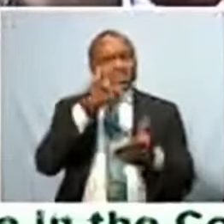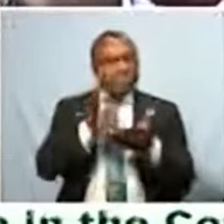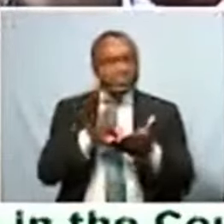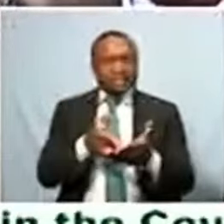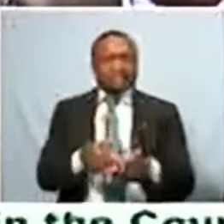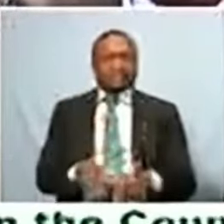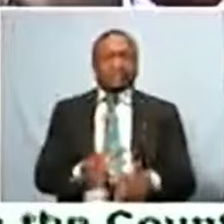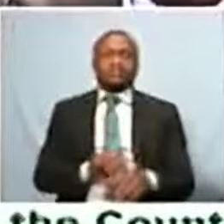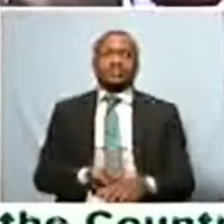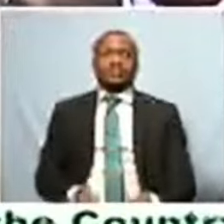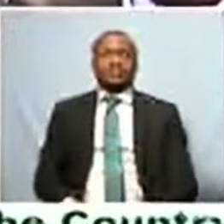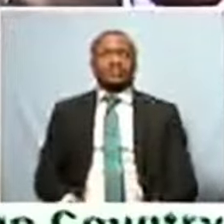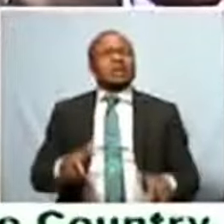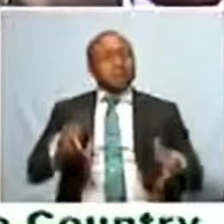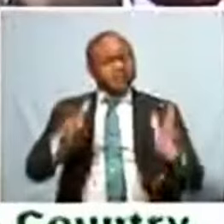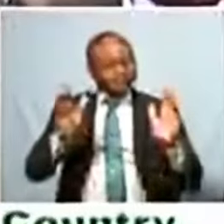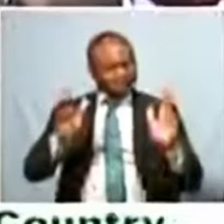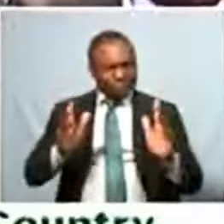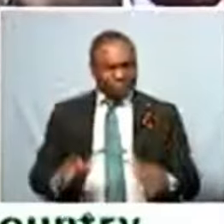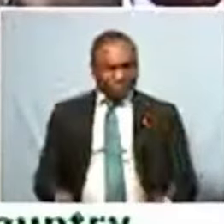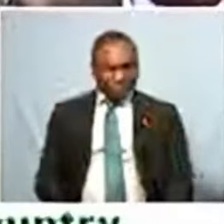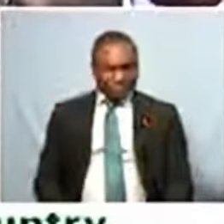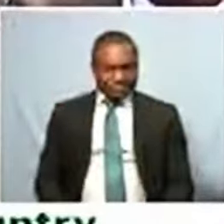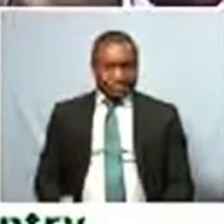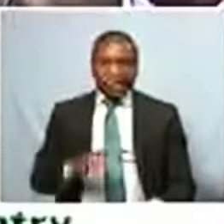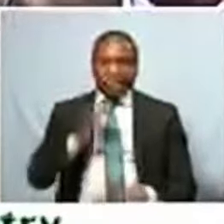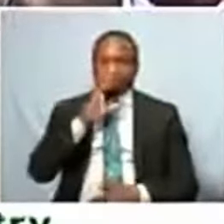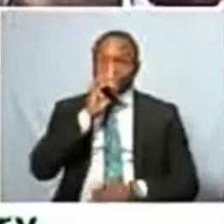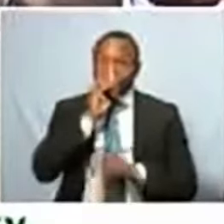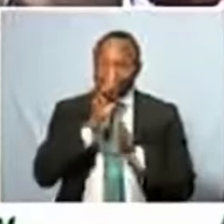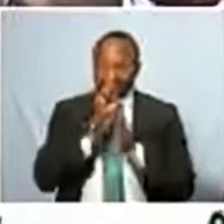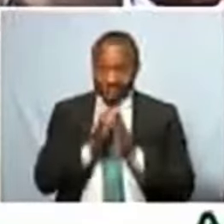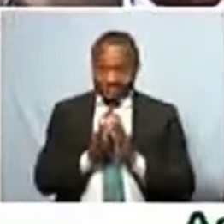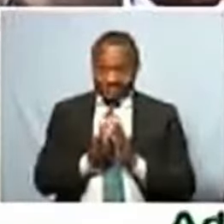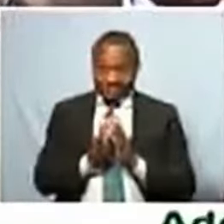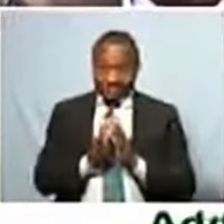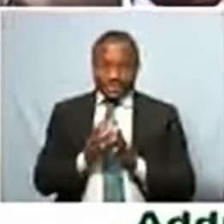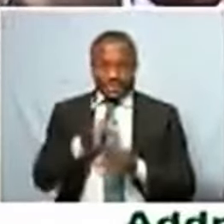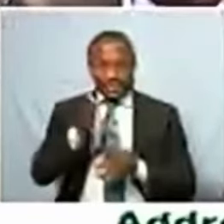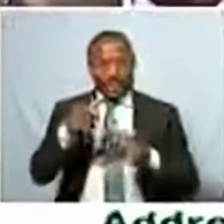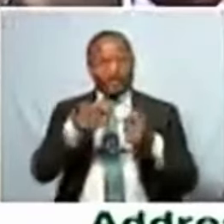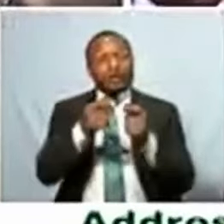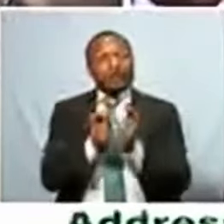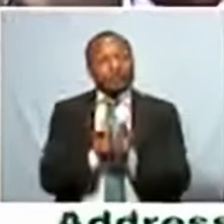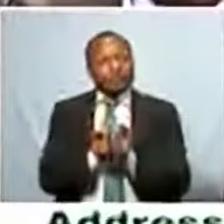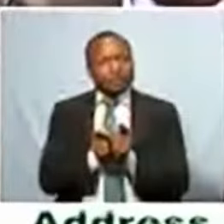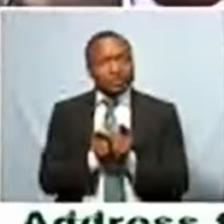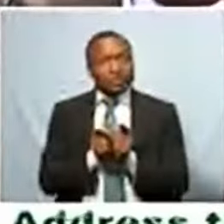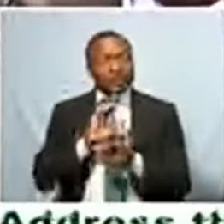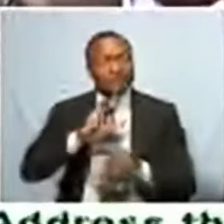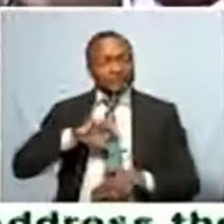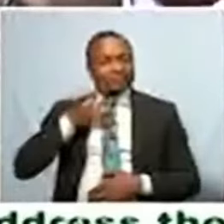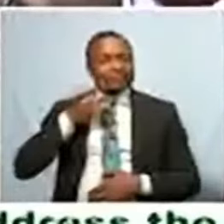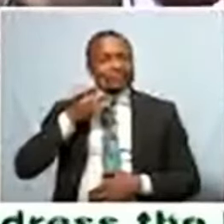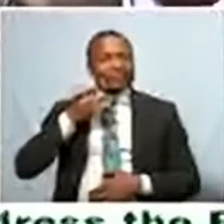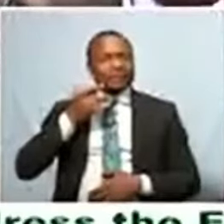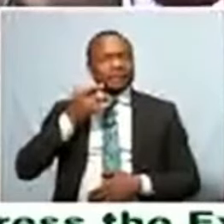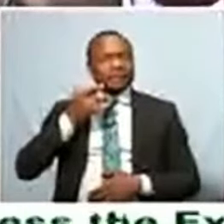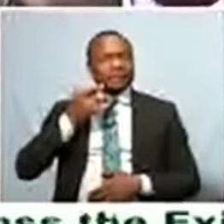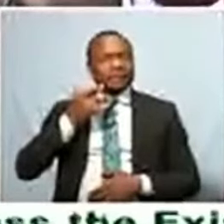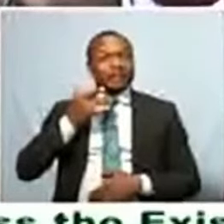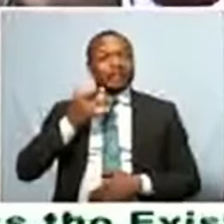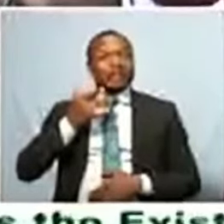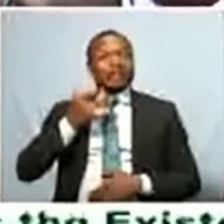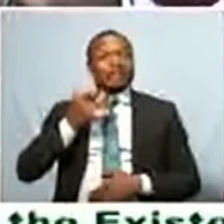we are also tolerant. However, Madam Speaker, there are groups that feel that they earn